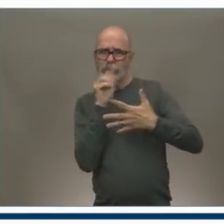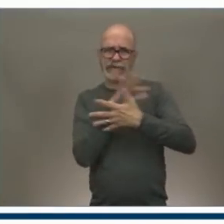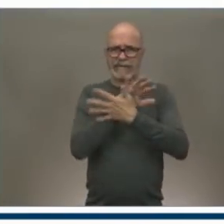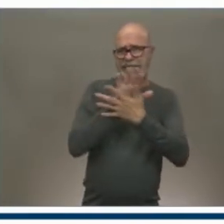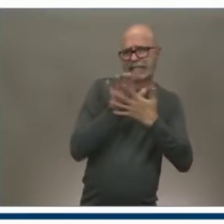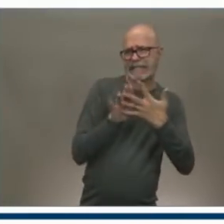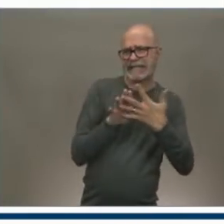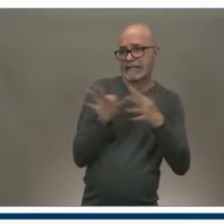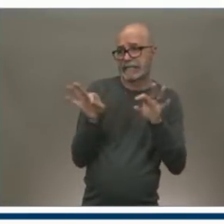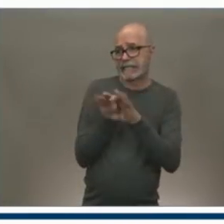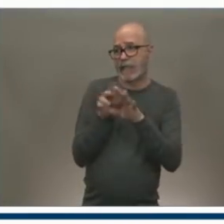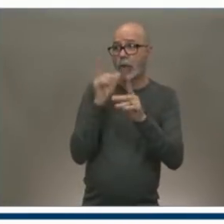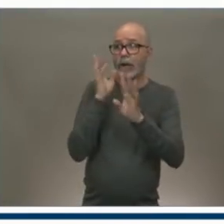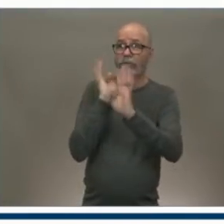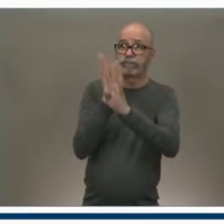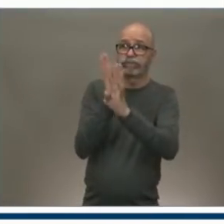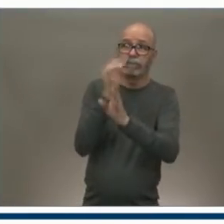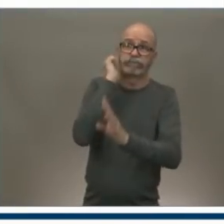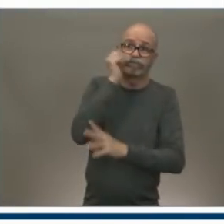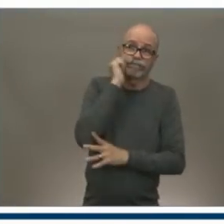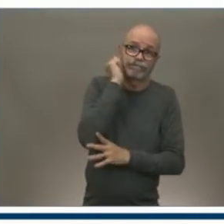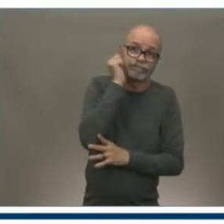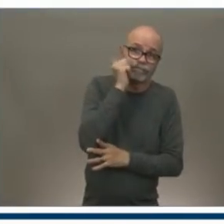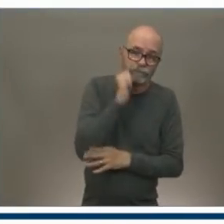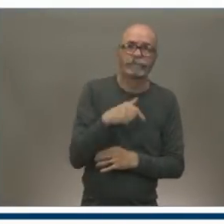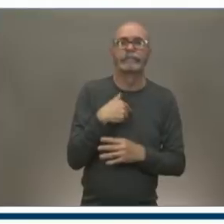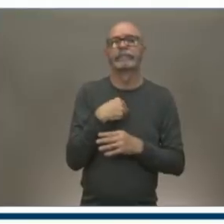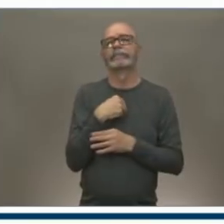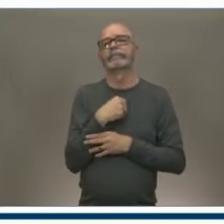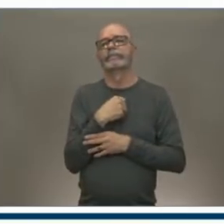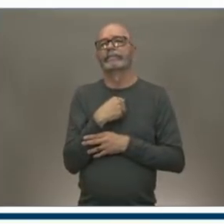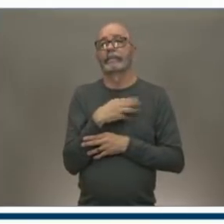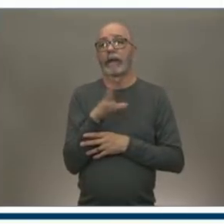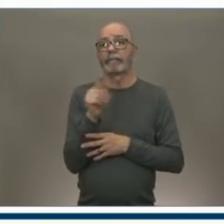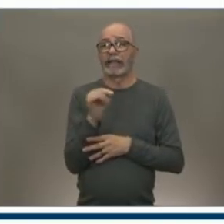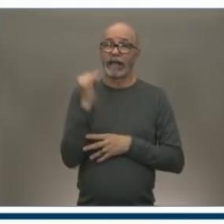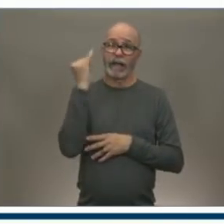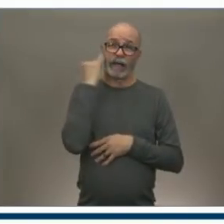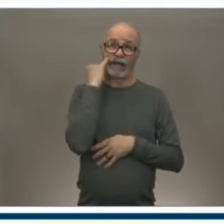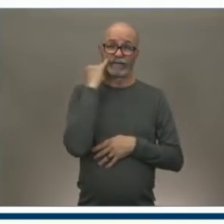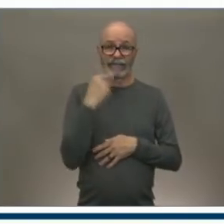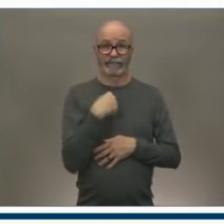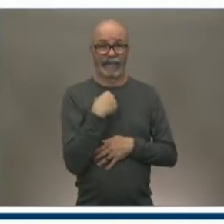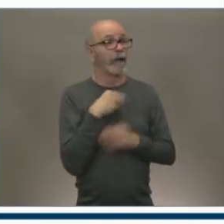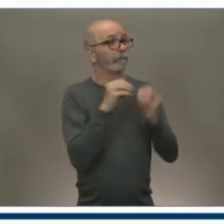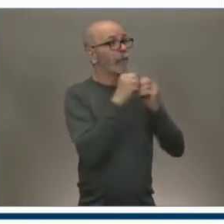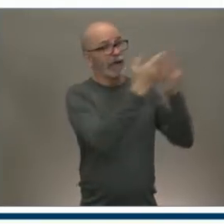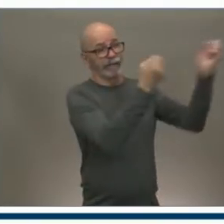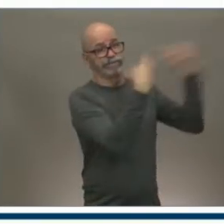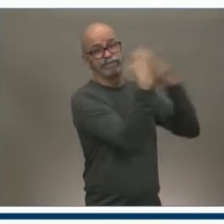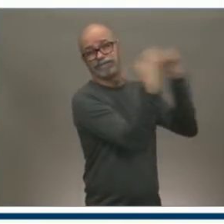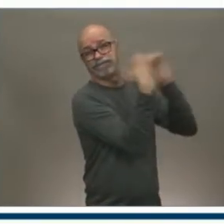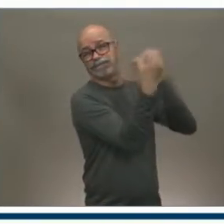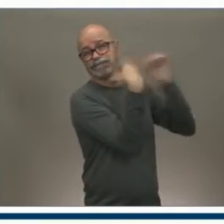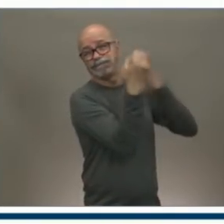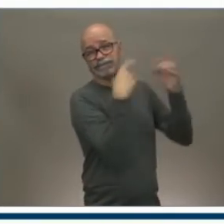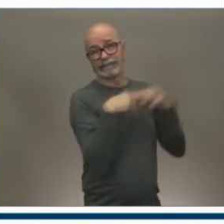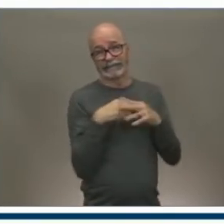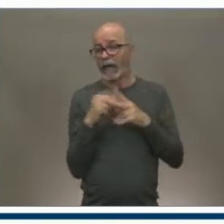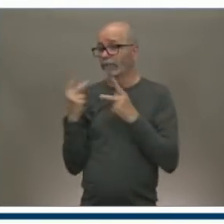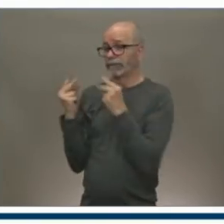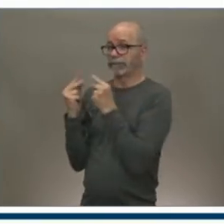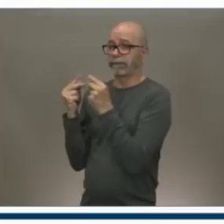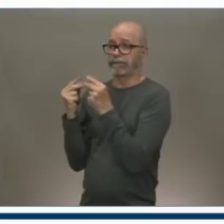essential workers. But the reality is, if we achieve a robust vaccine supply, doing